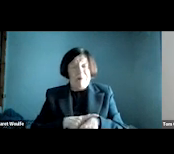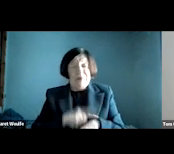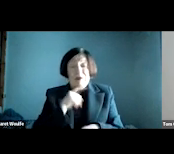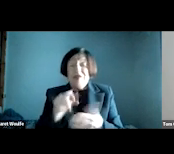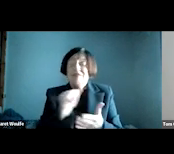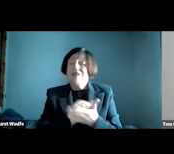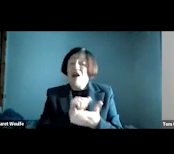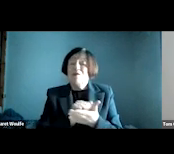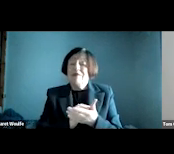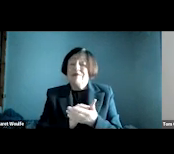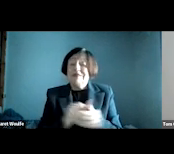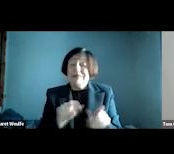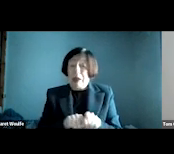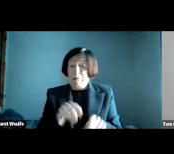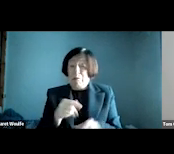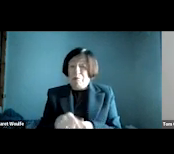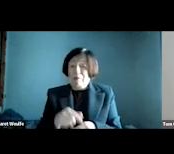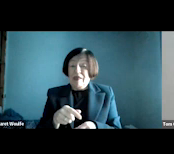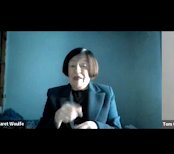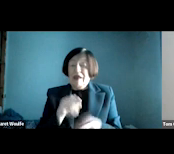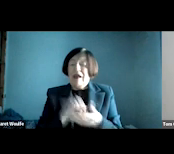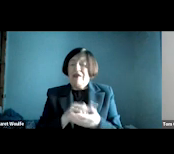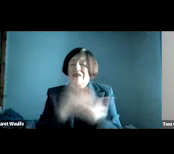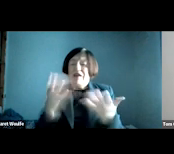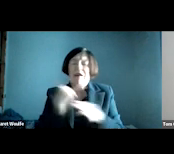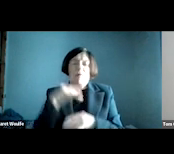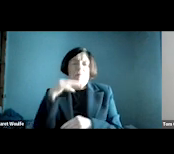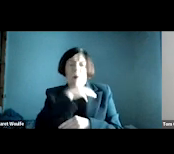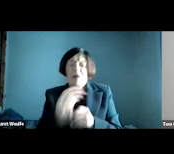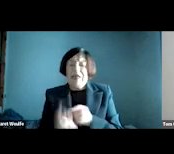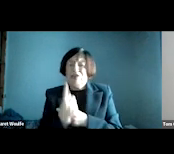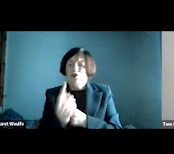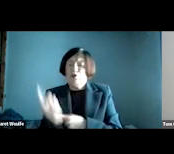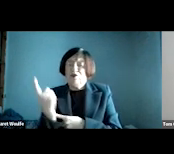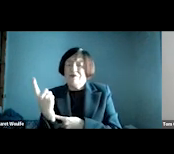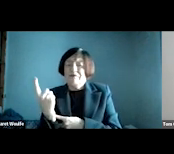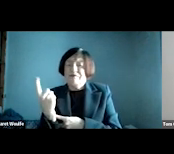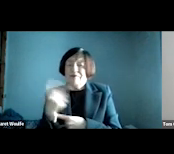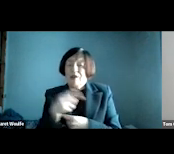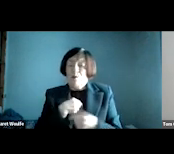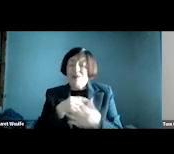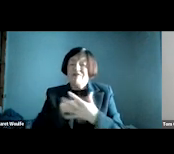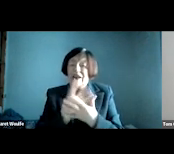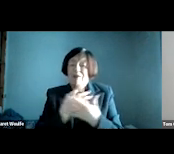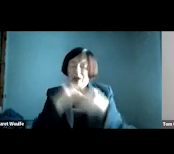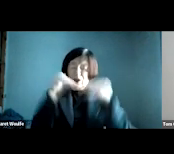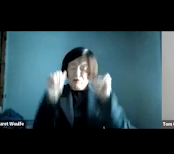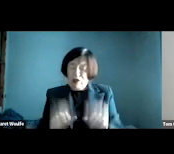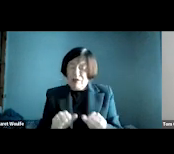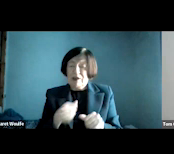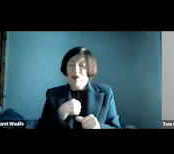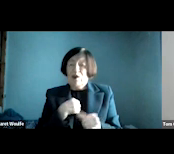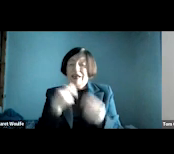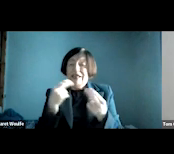document like this that deals with such important issues and that we develop by consensus, we need